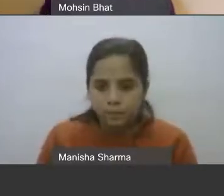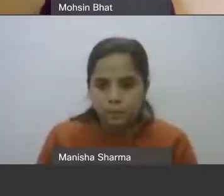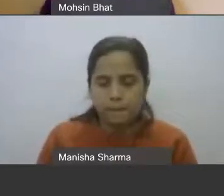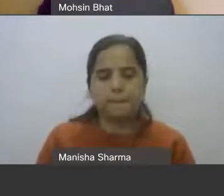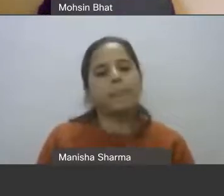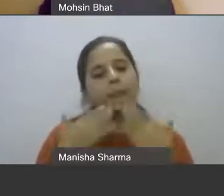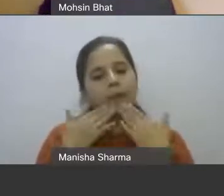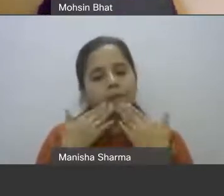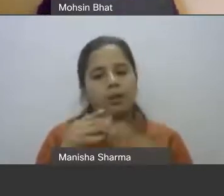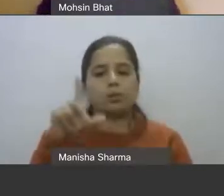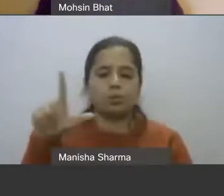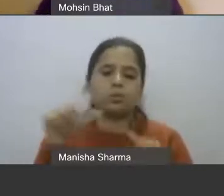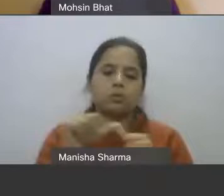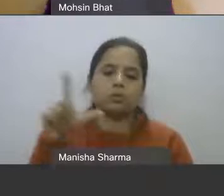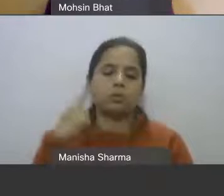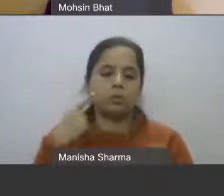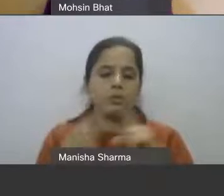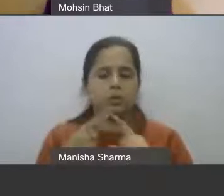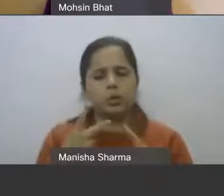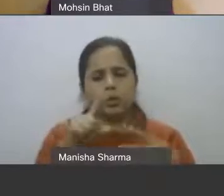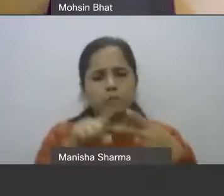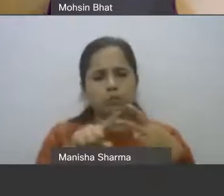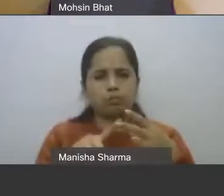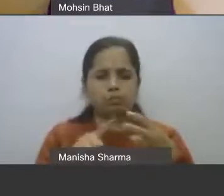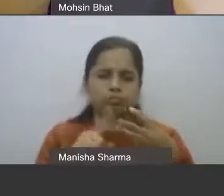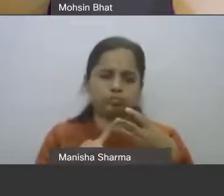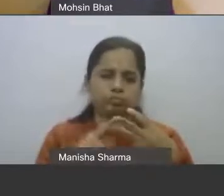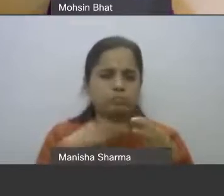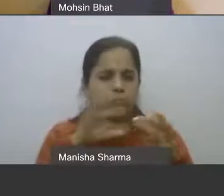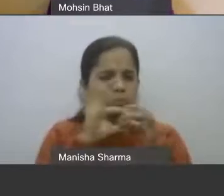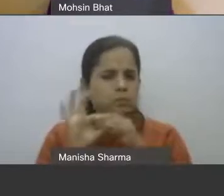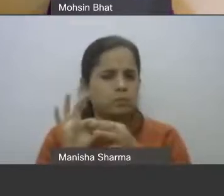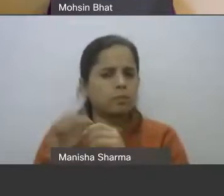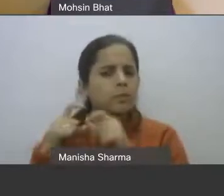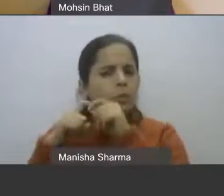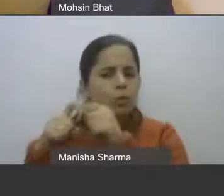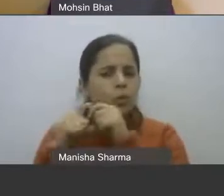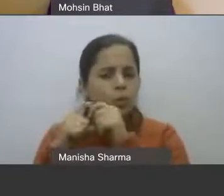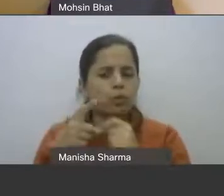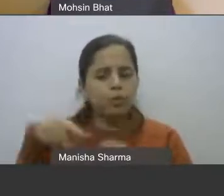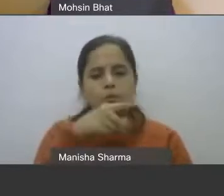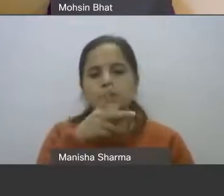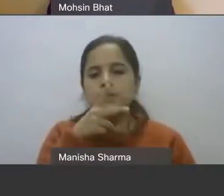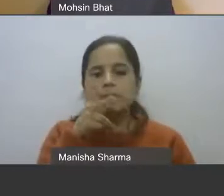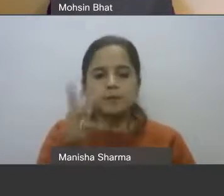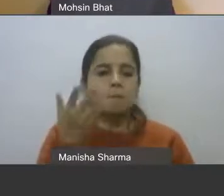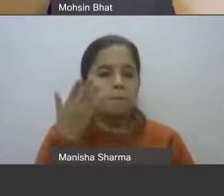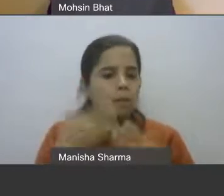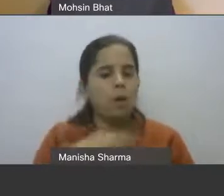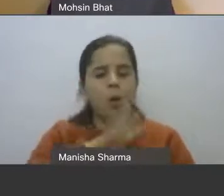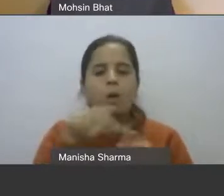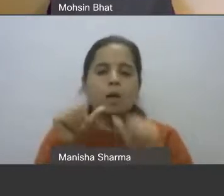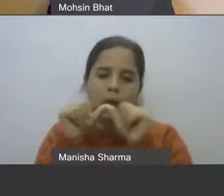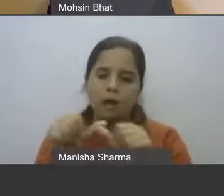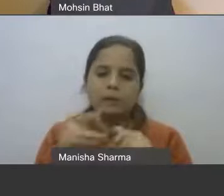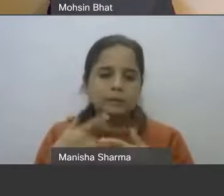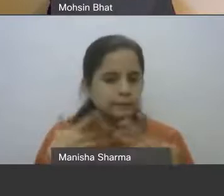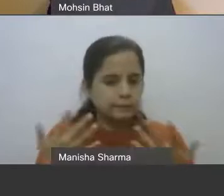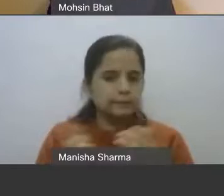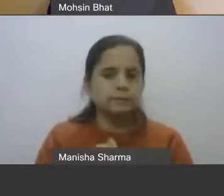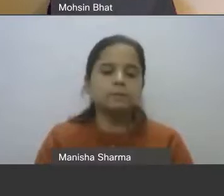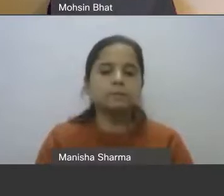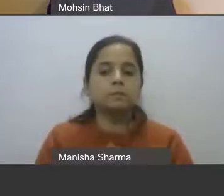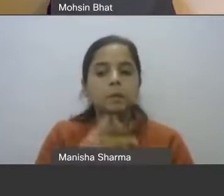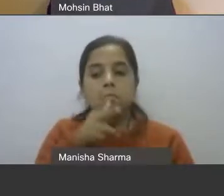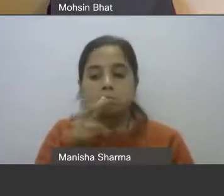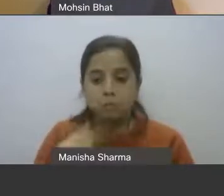Thank you, Lalit. There are 2 or 3 related questions in what you've said. I may not be able to address all of them. In case I miss out, you could just let me